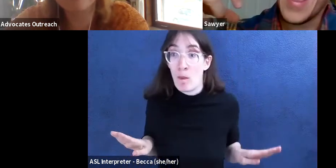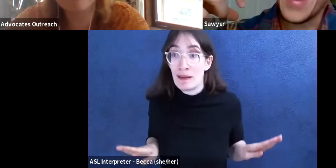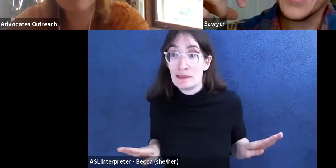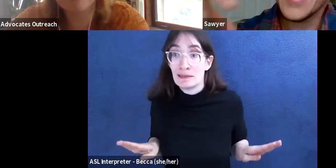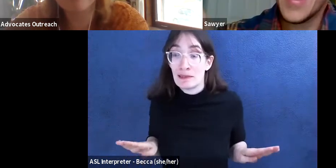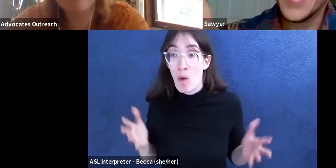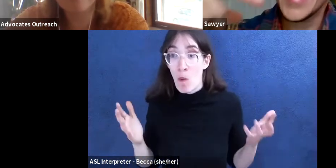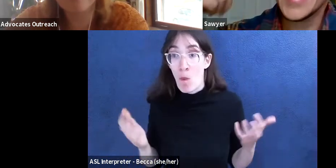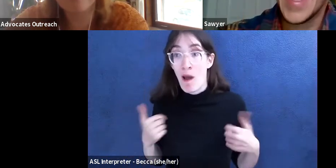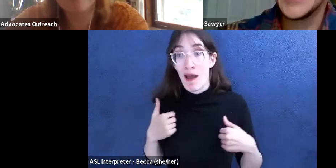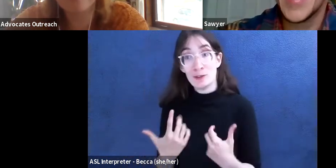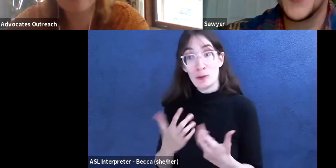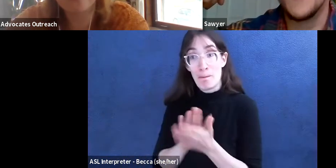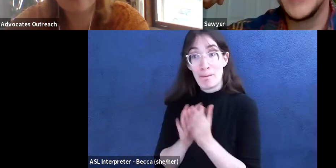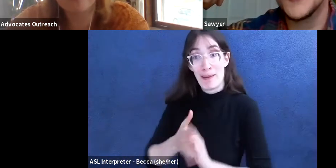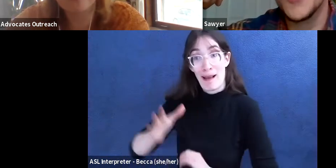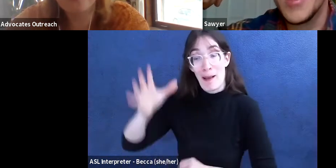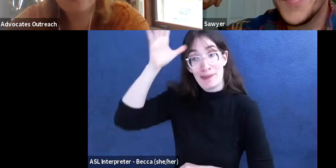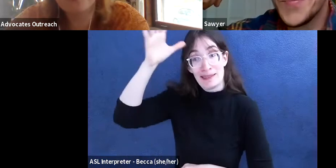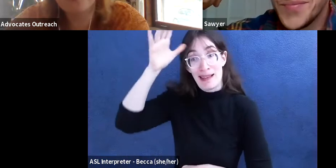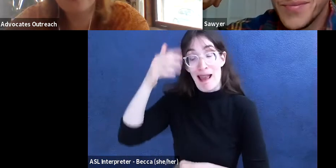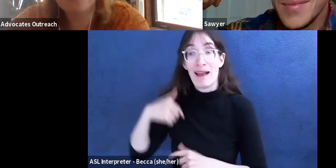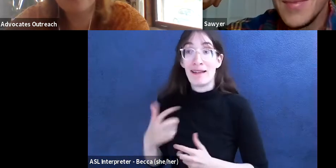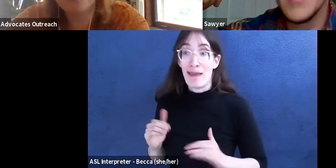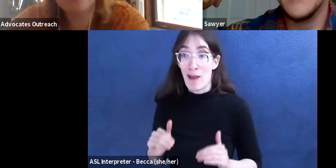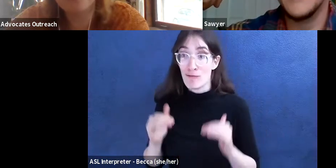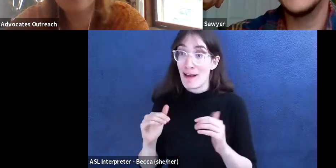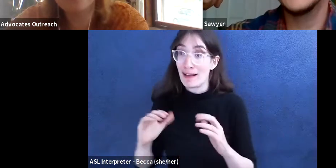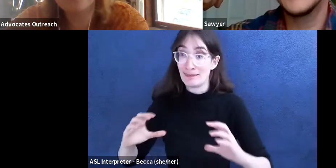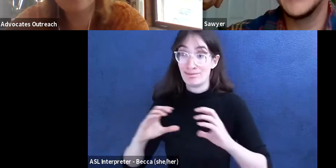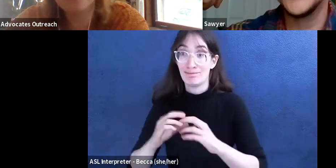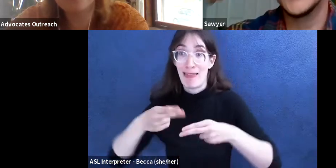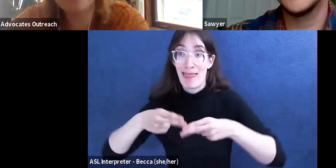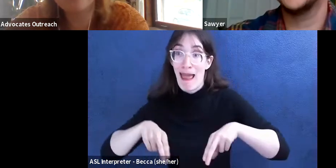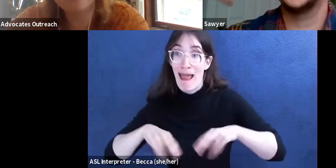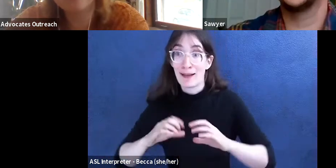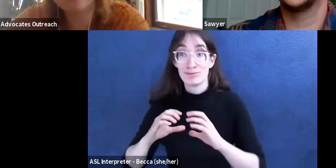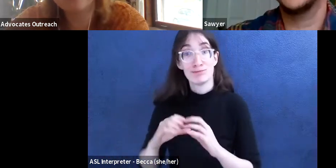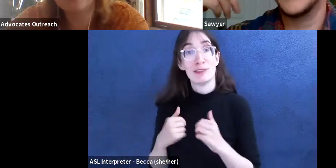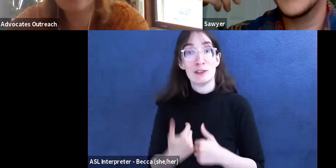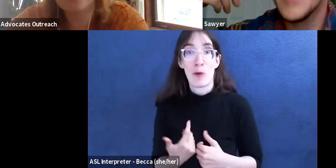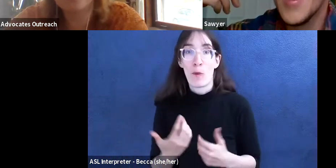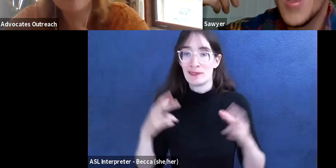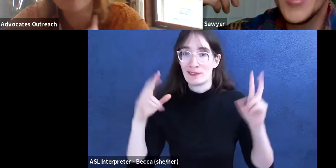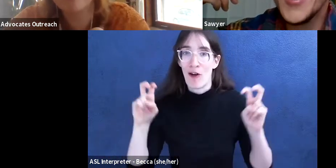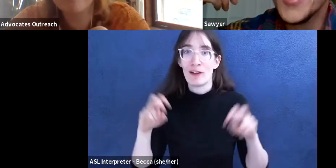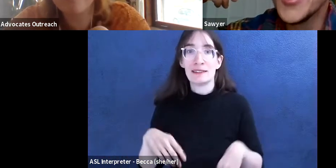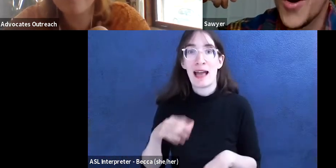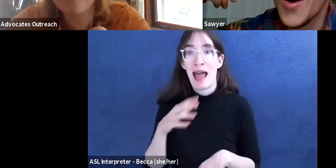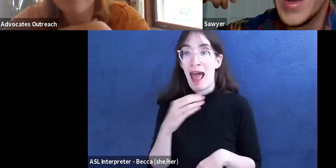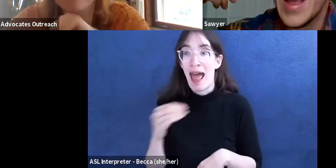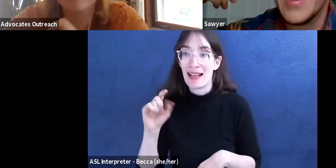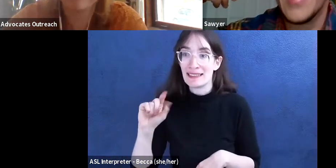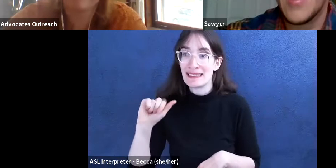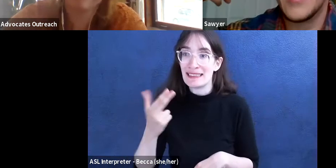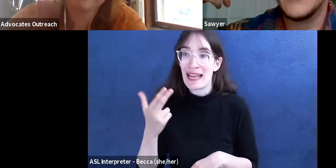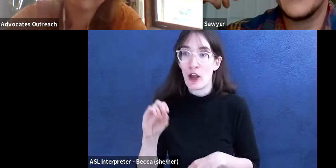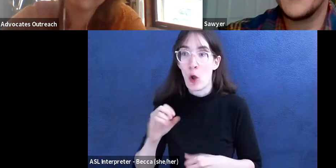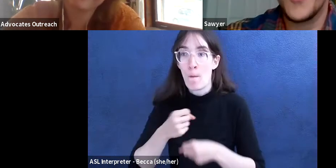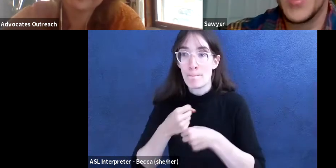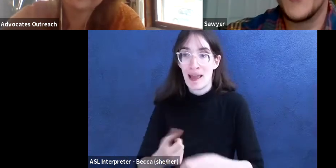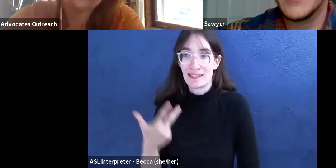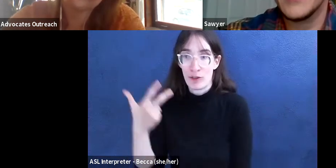maybe you experience like not really hearing about sex much growing up, and then you like parents sitting you down for like